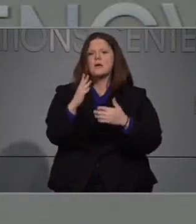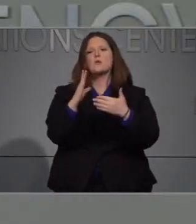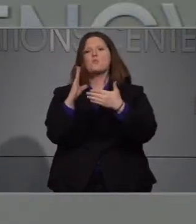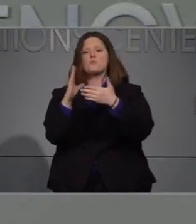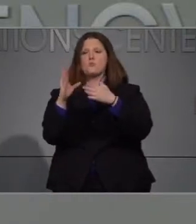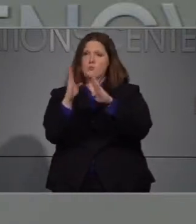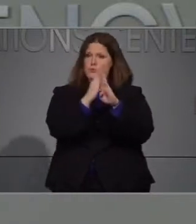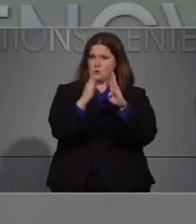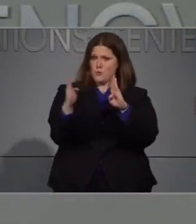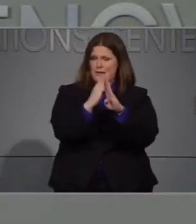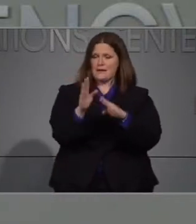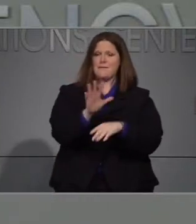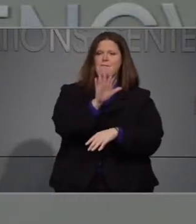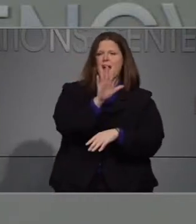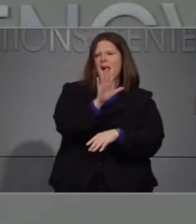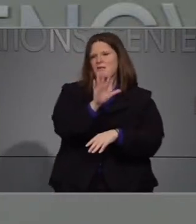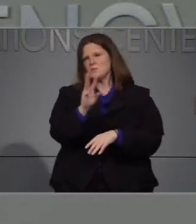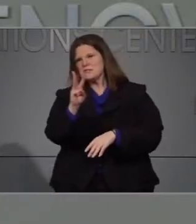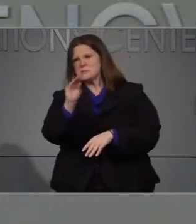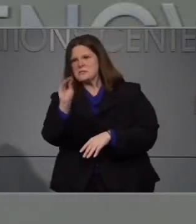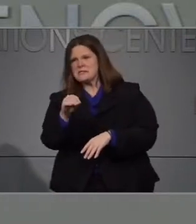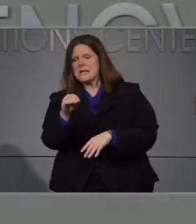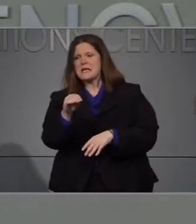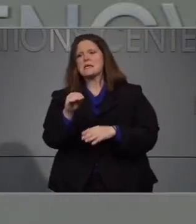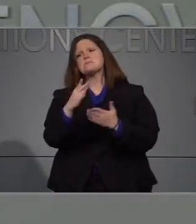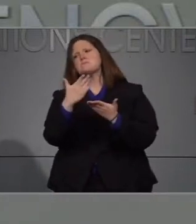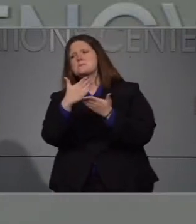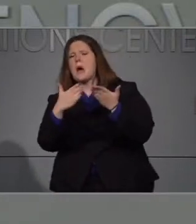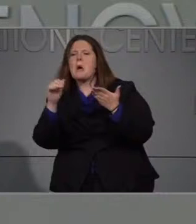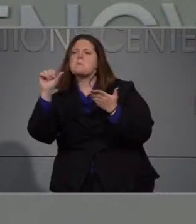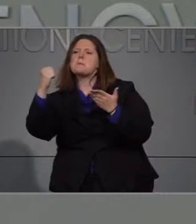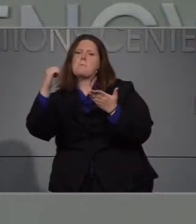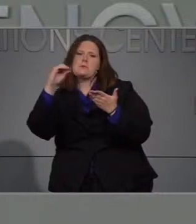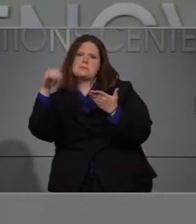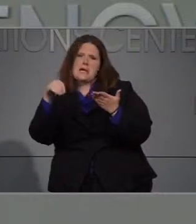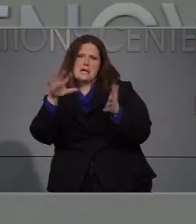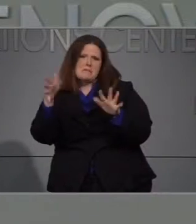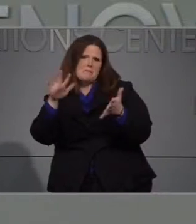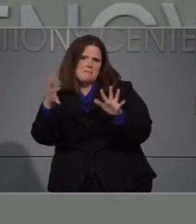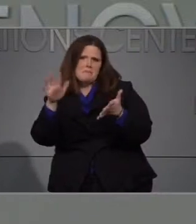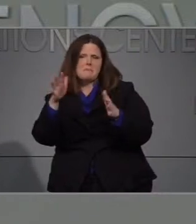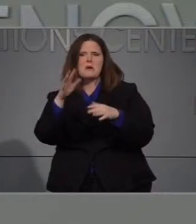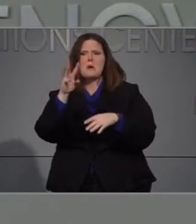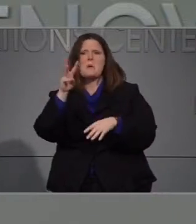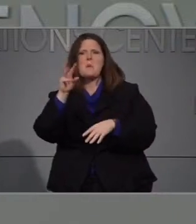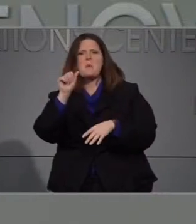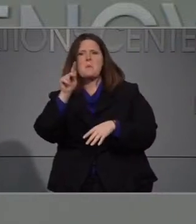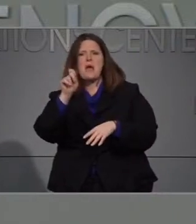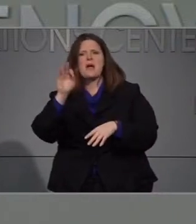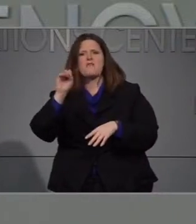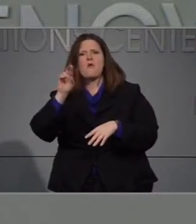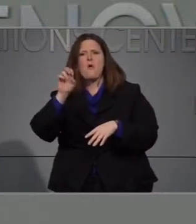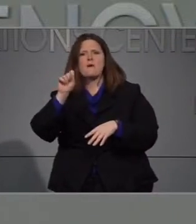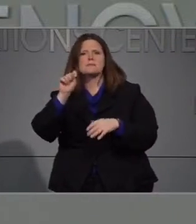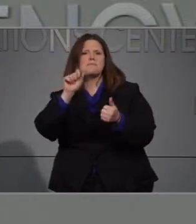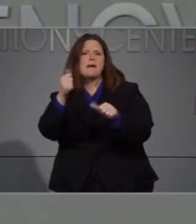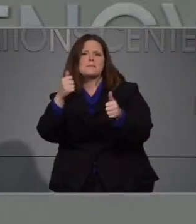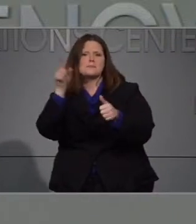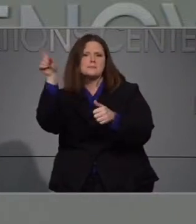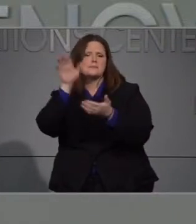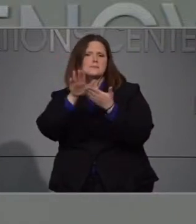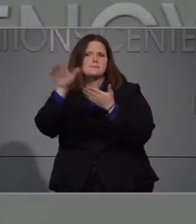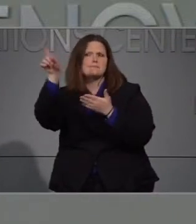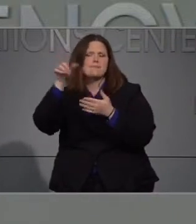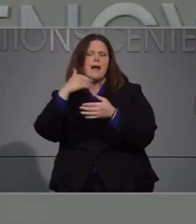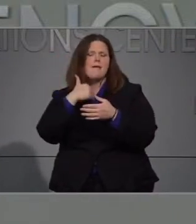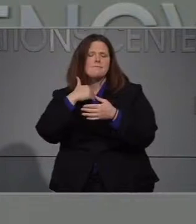from 5 to 6% to up to 10%. In the Wake Forest Baptist study was 10%. In some other